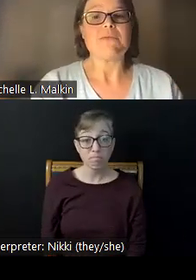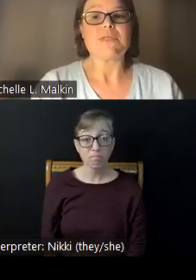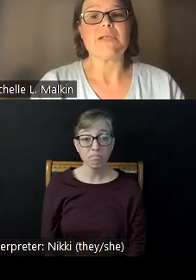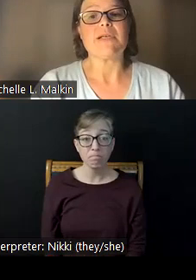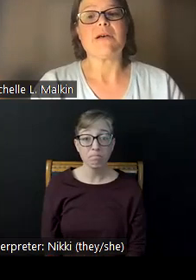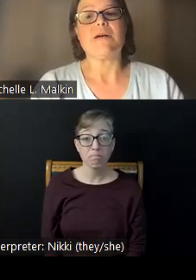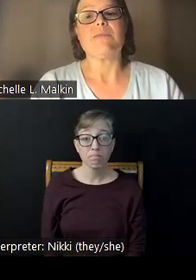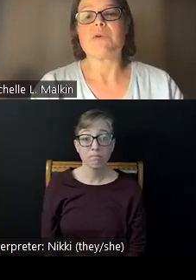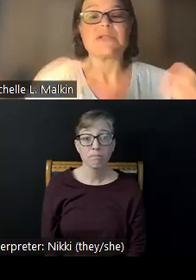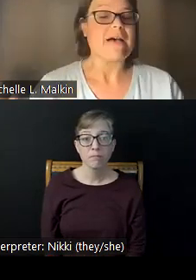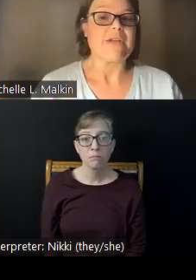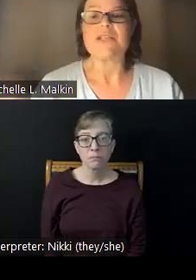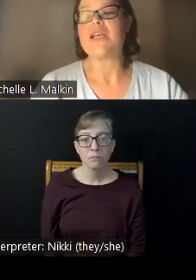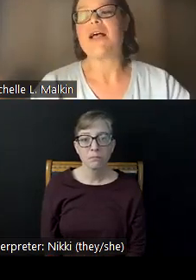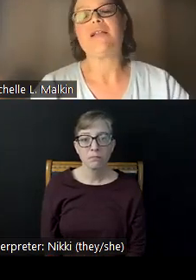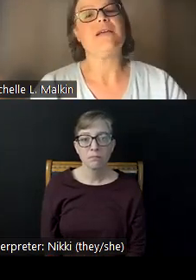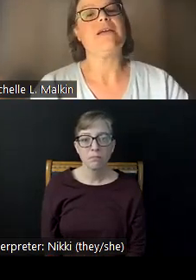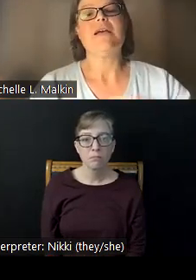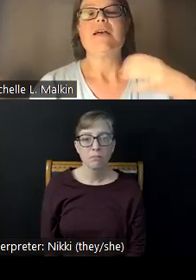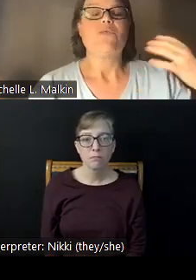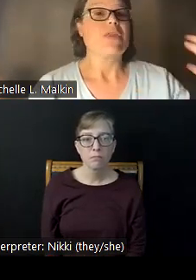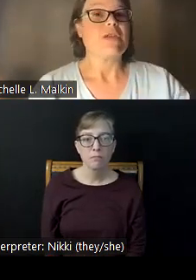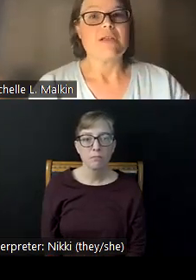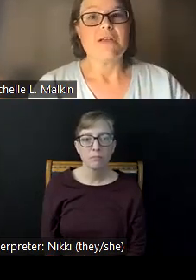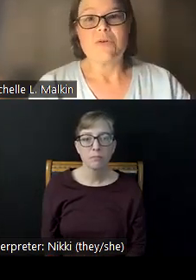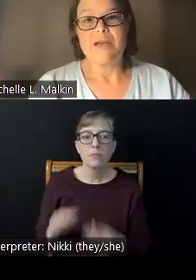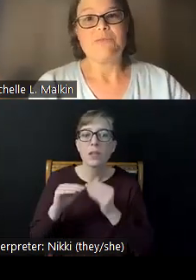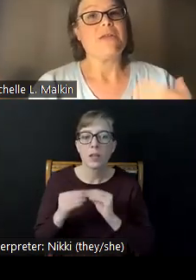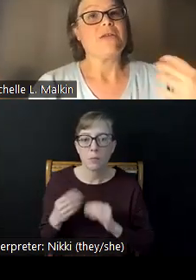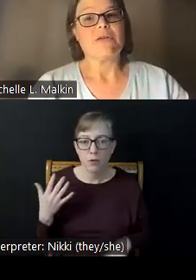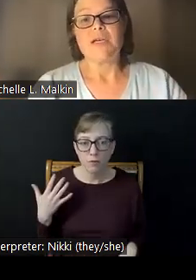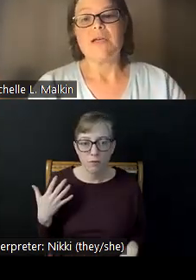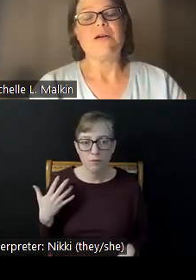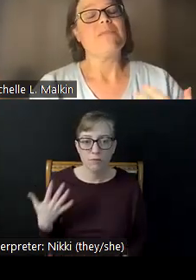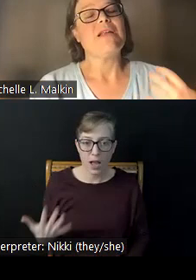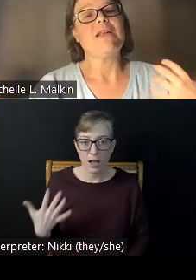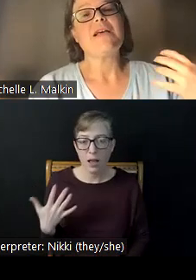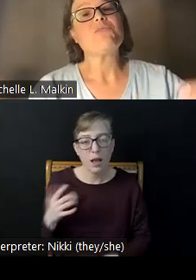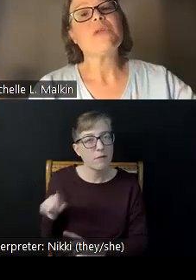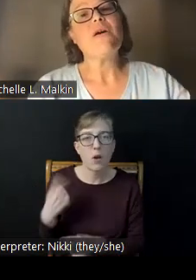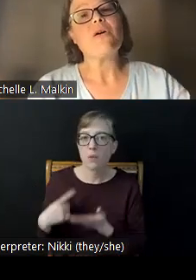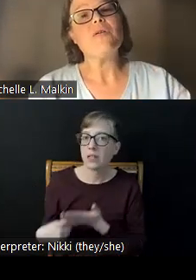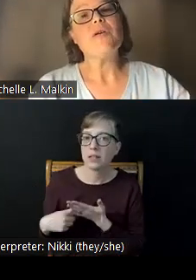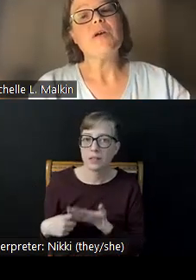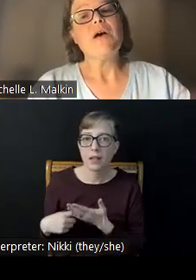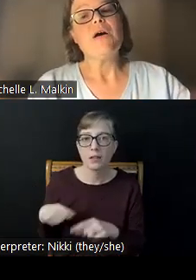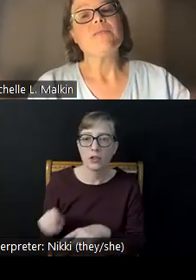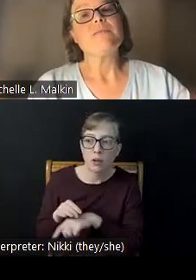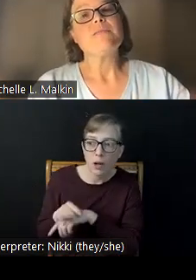in counseling, where there's confidentiality with an attorney. And that's really